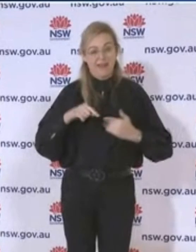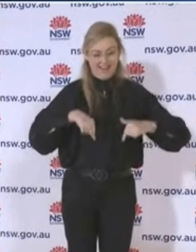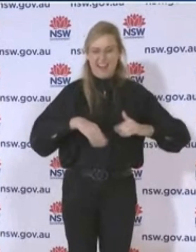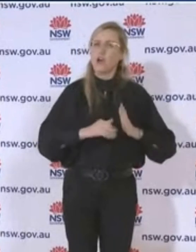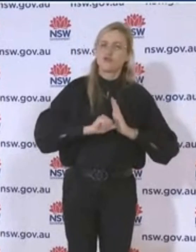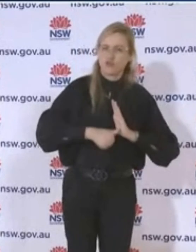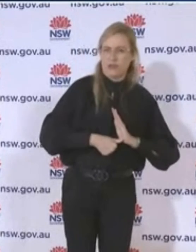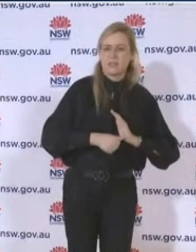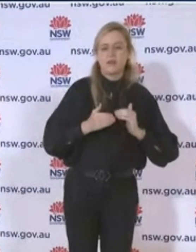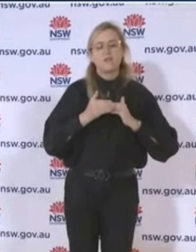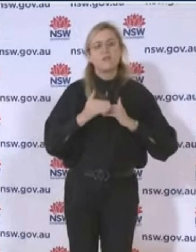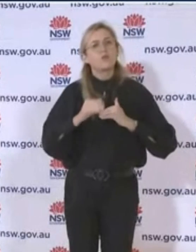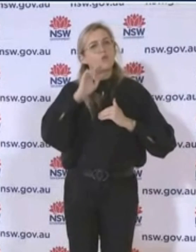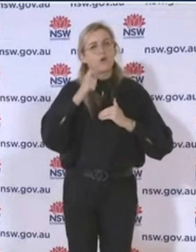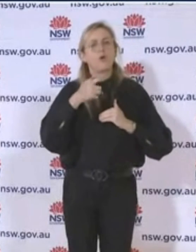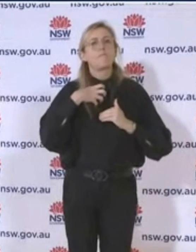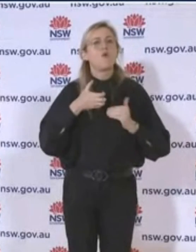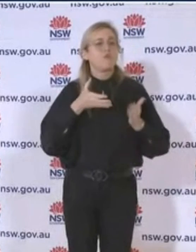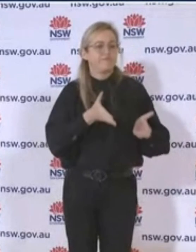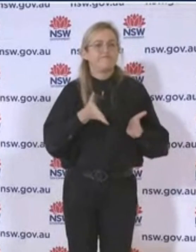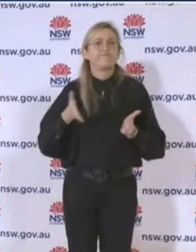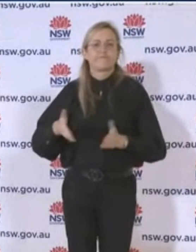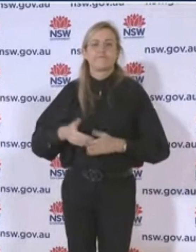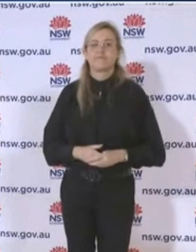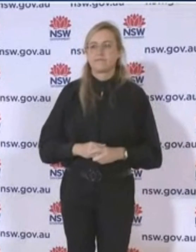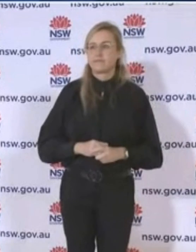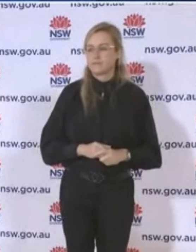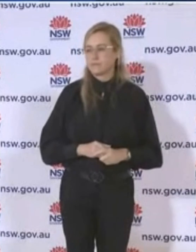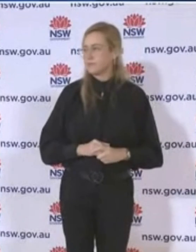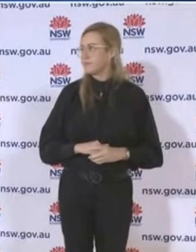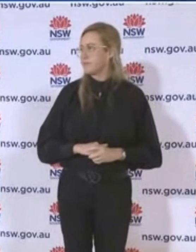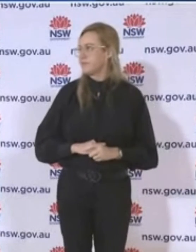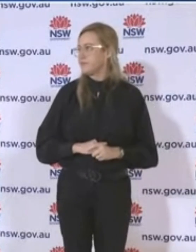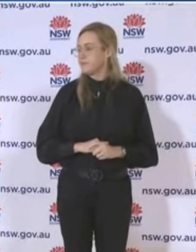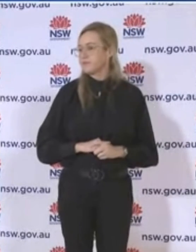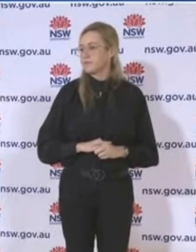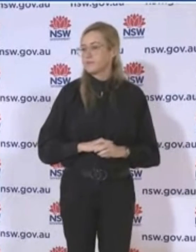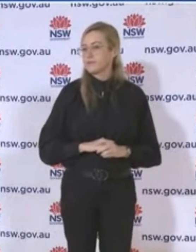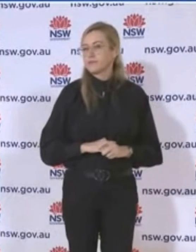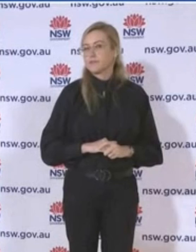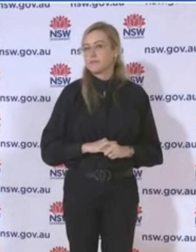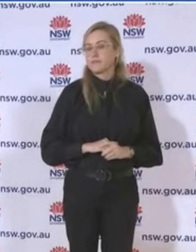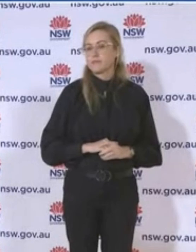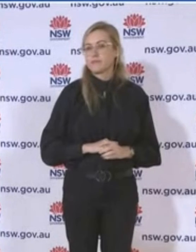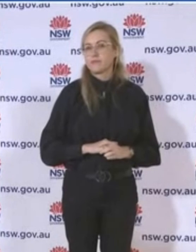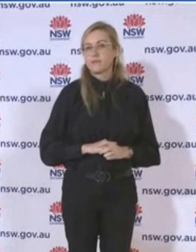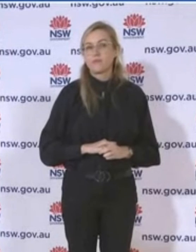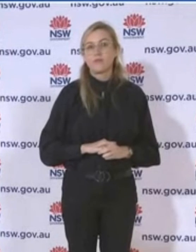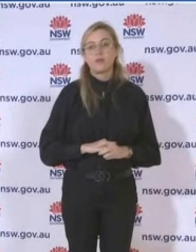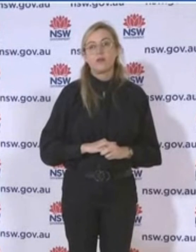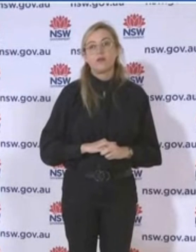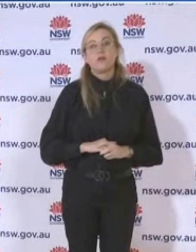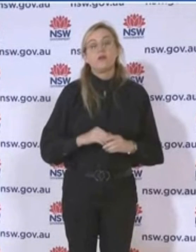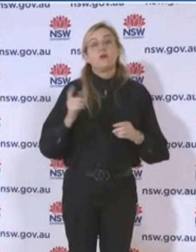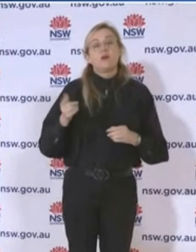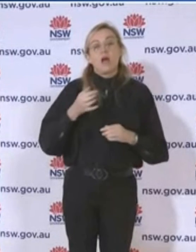got 126 people in ICU today. You said it could potentially go up. Have you seen modelling to see how much it will go up? And what are you comfortable with in terms of